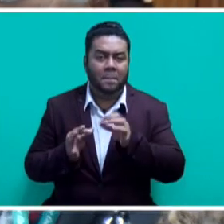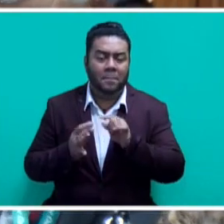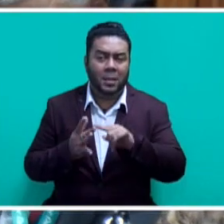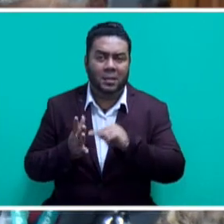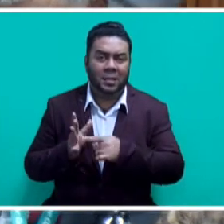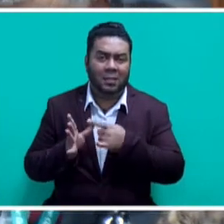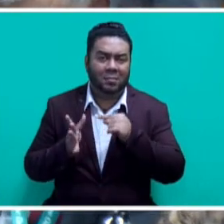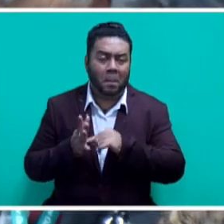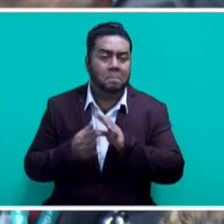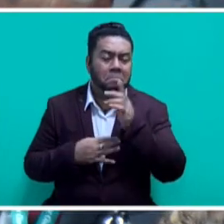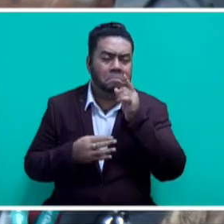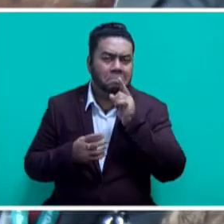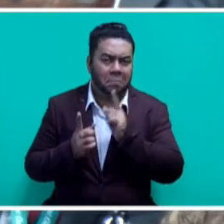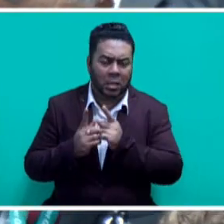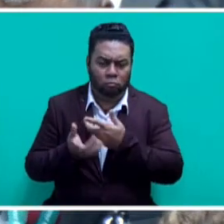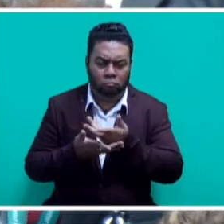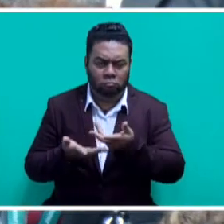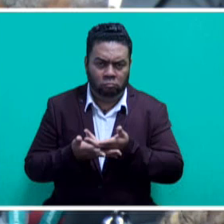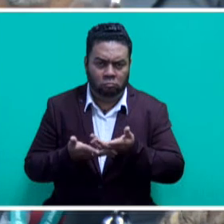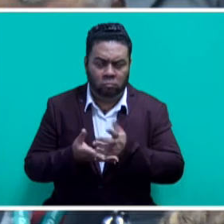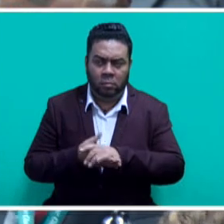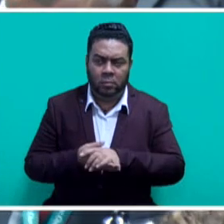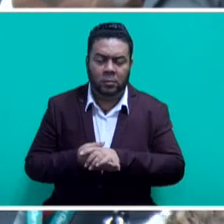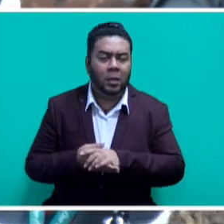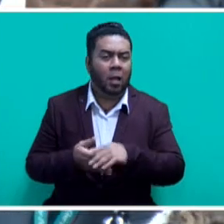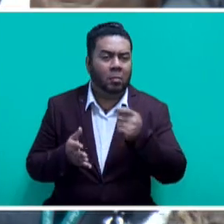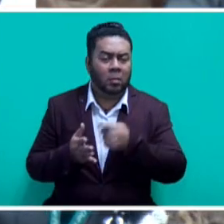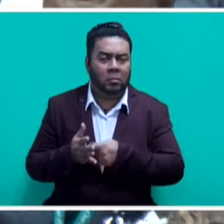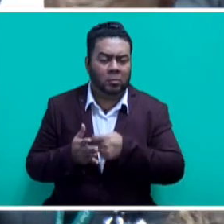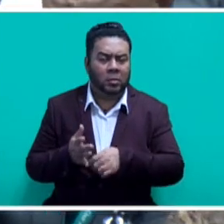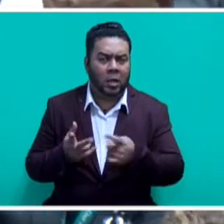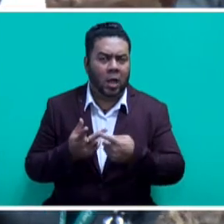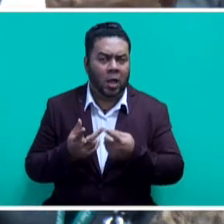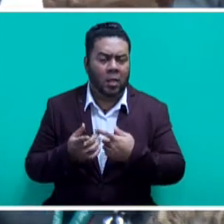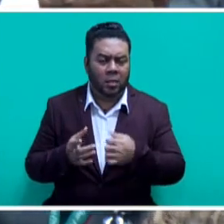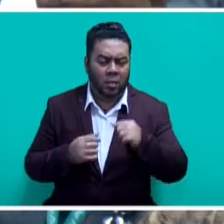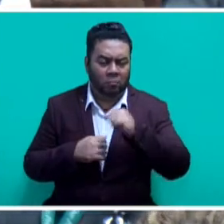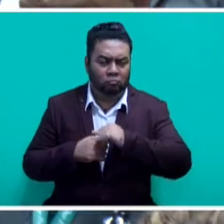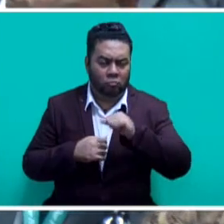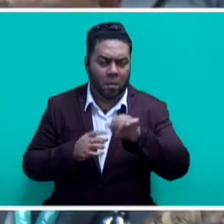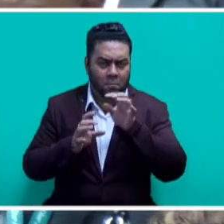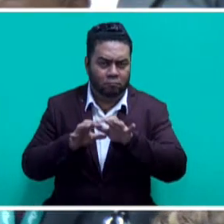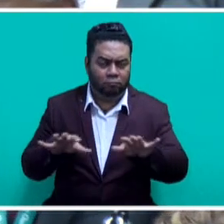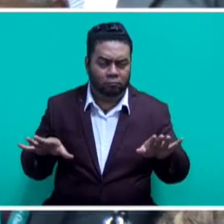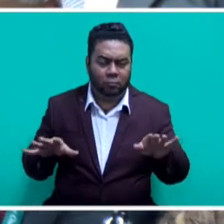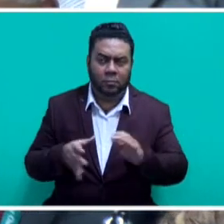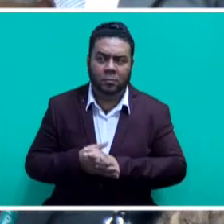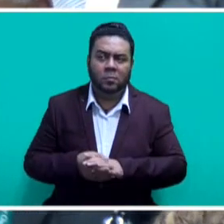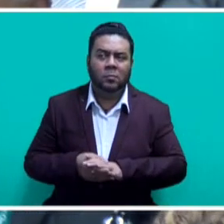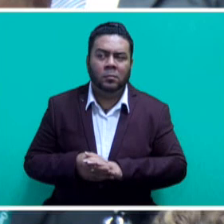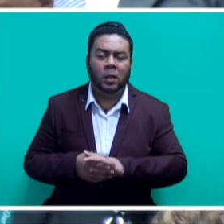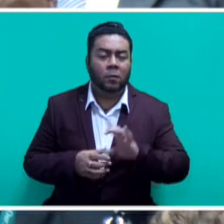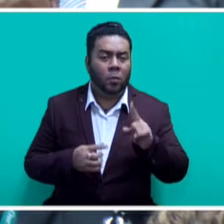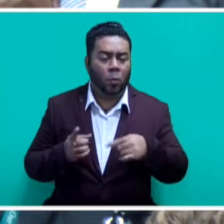EBITDA meaning earnings before interest, taxes, depreciation, and amortization. However,